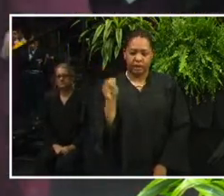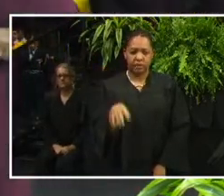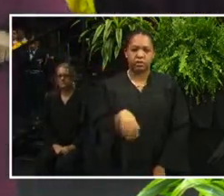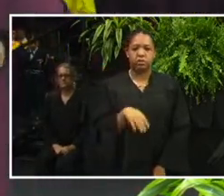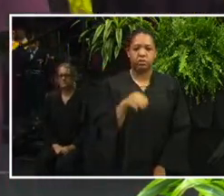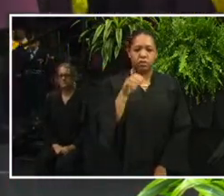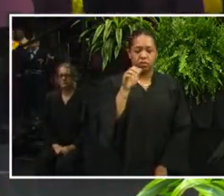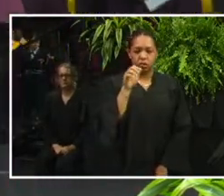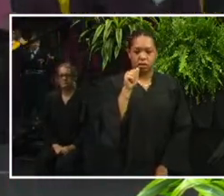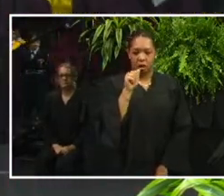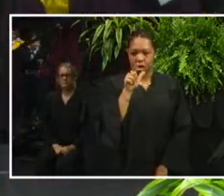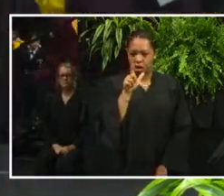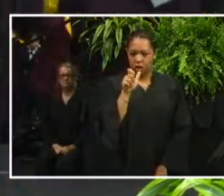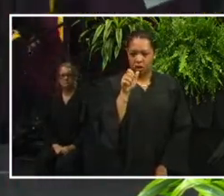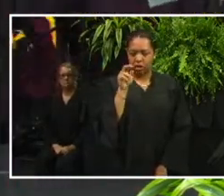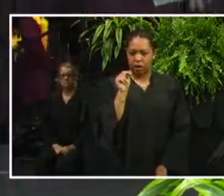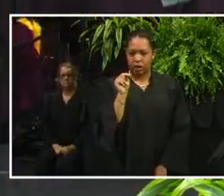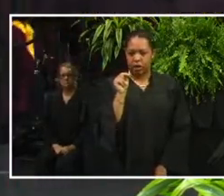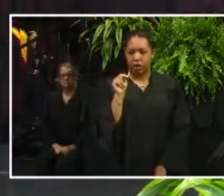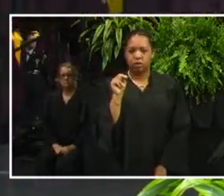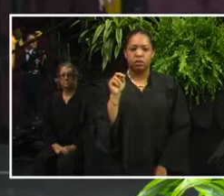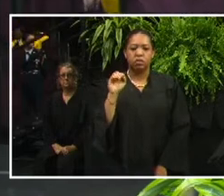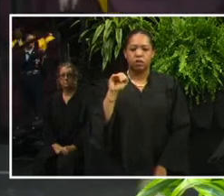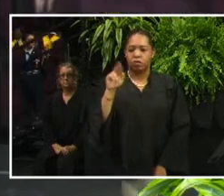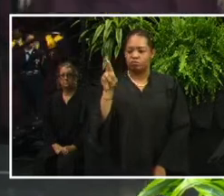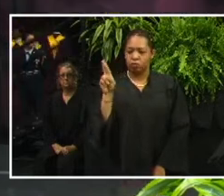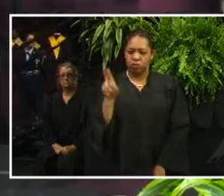Autumn Rose Mushaw.